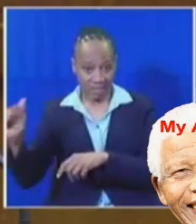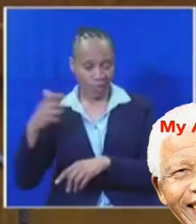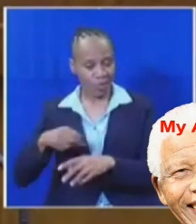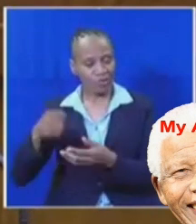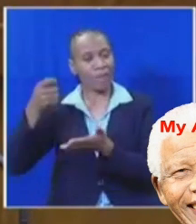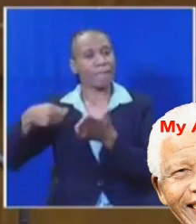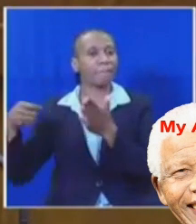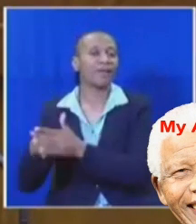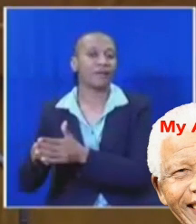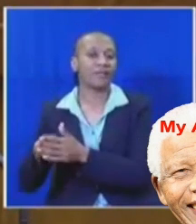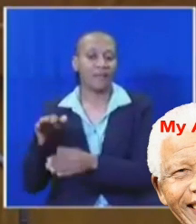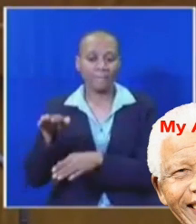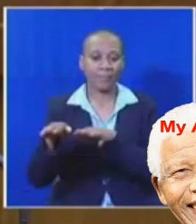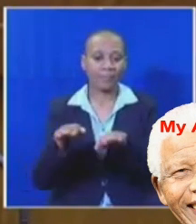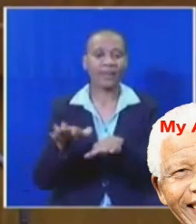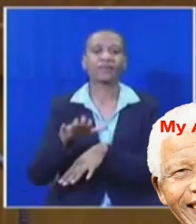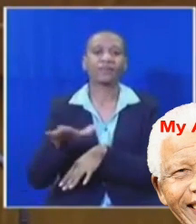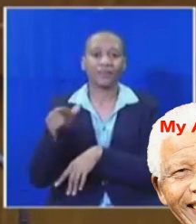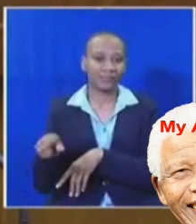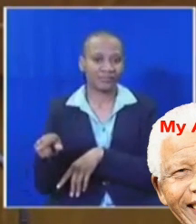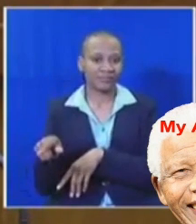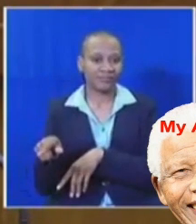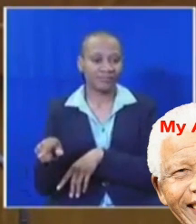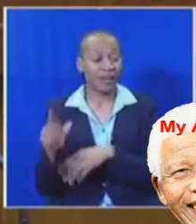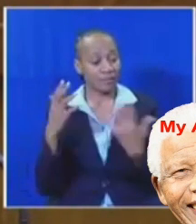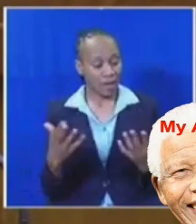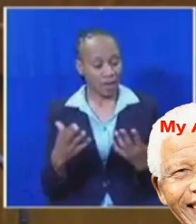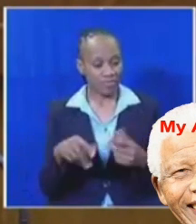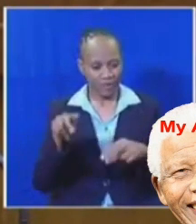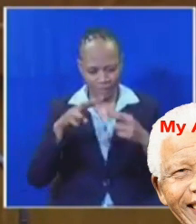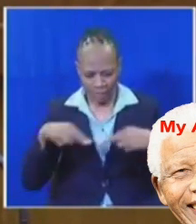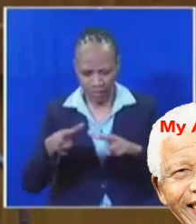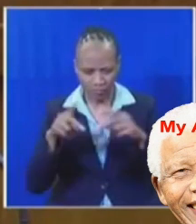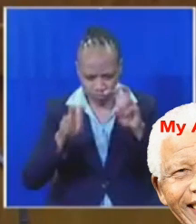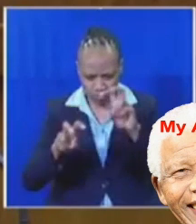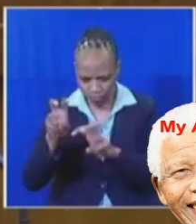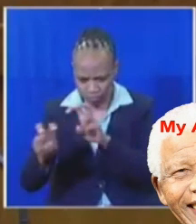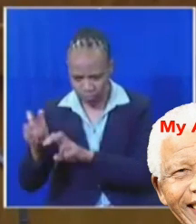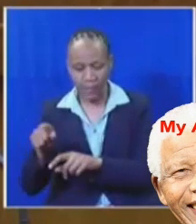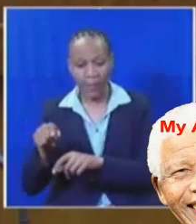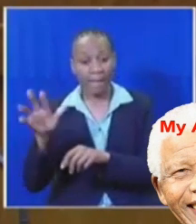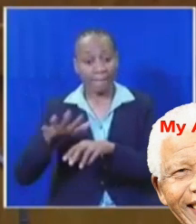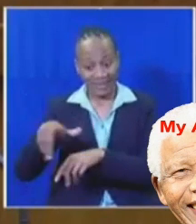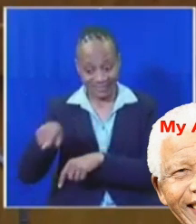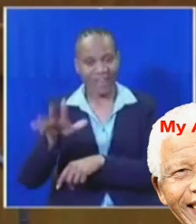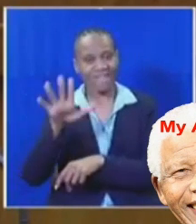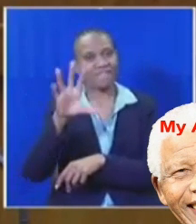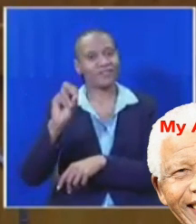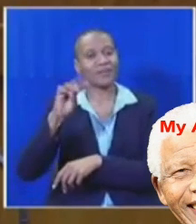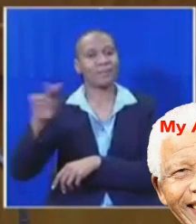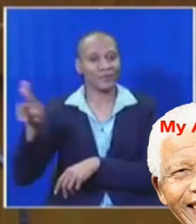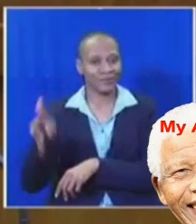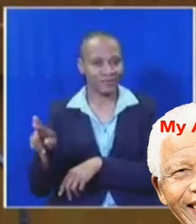media firm. At an independent property valuation, the property was 50 million, but the city was prepared to